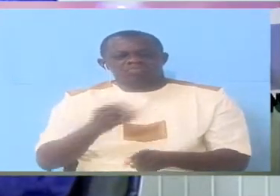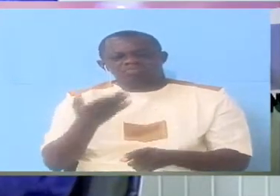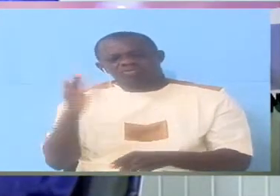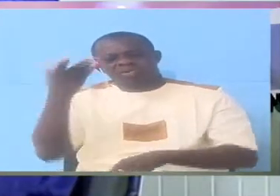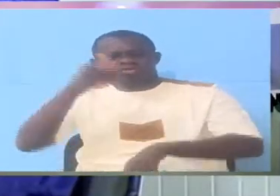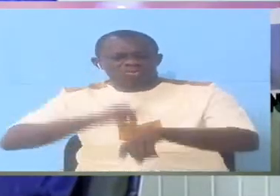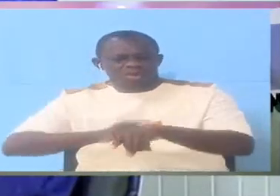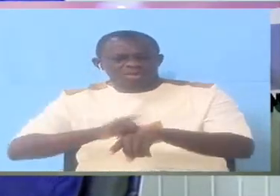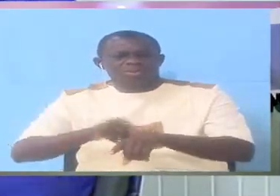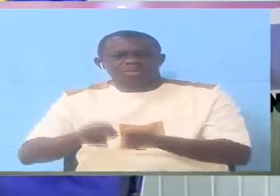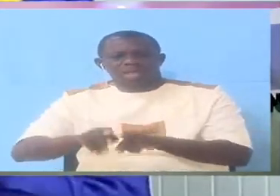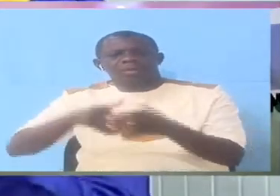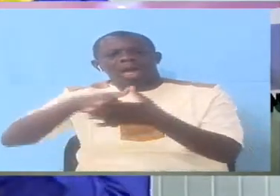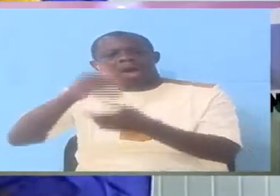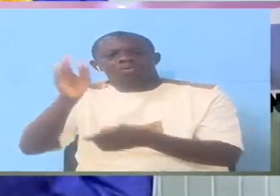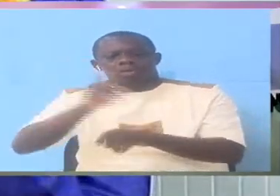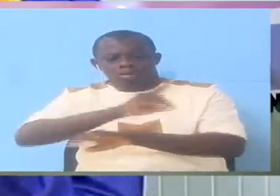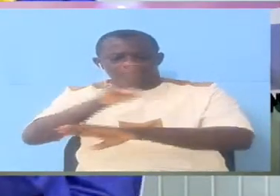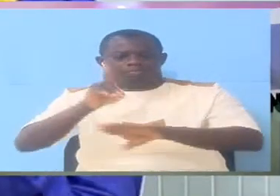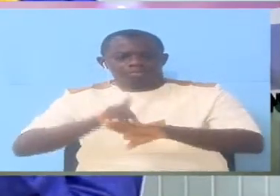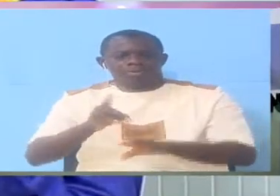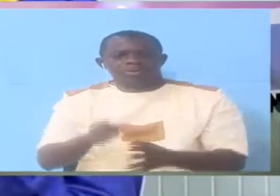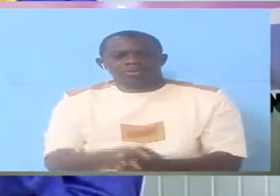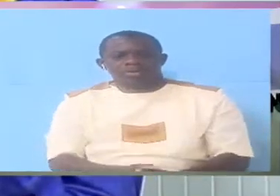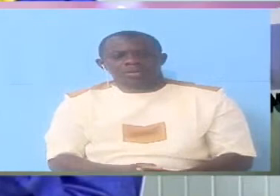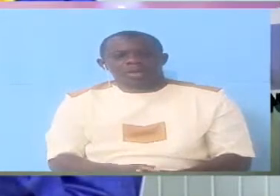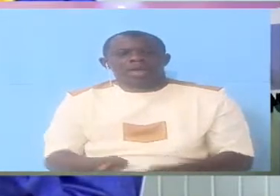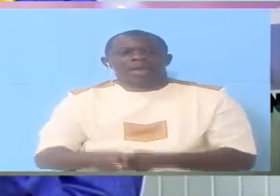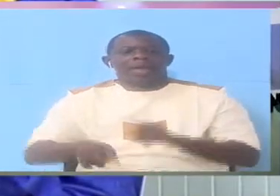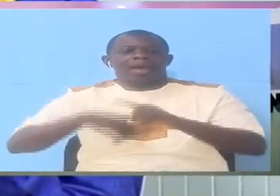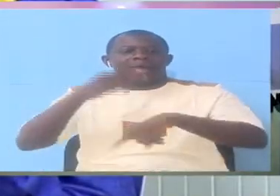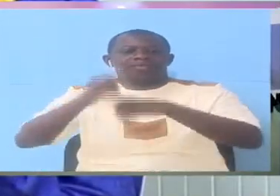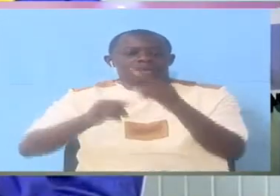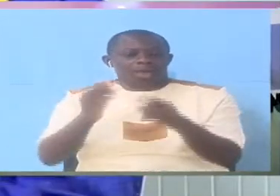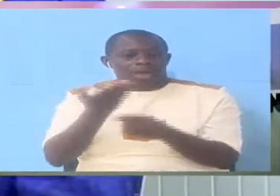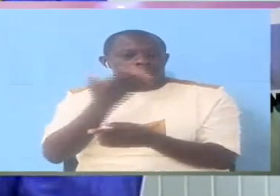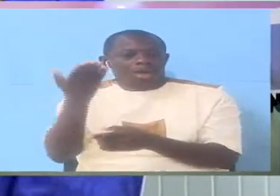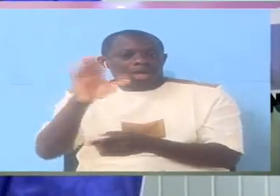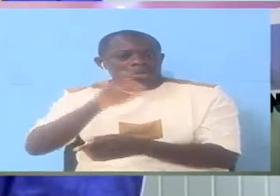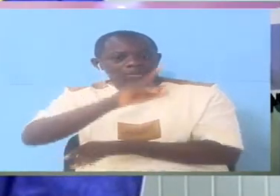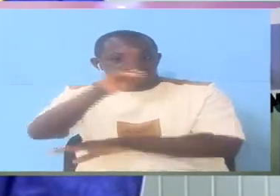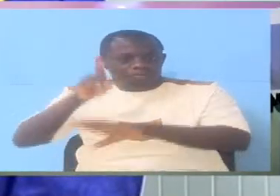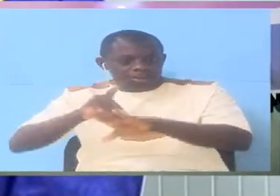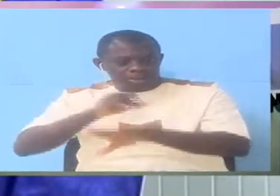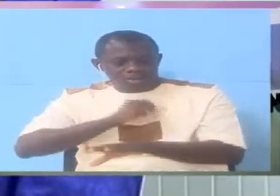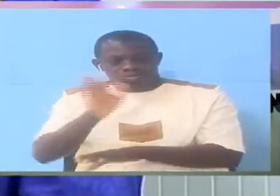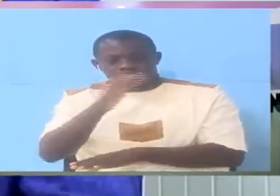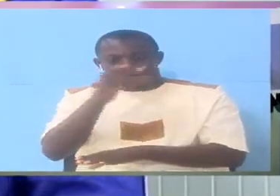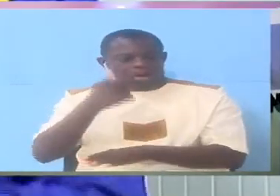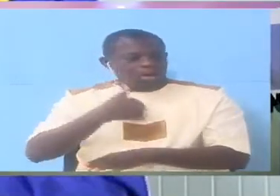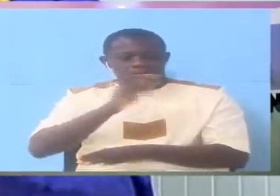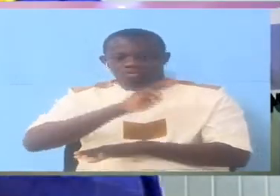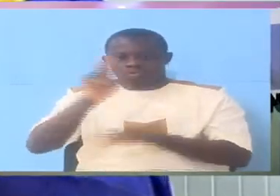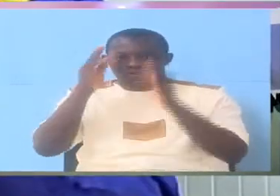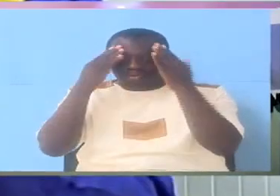After some time, he came out. So And wherever he went to after that, I do not know.